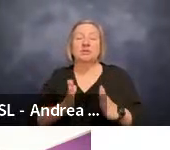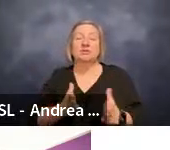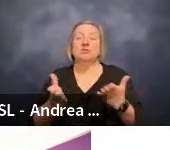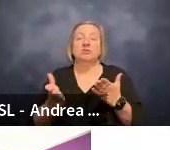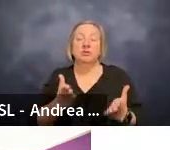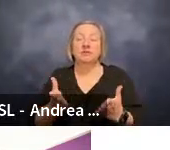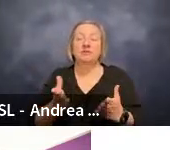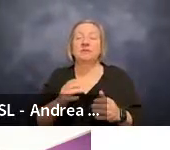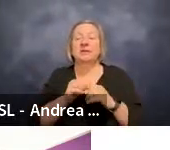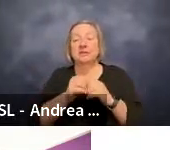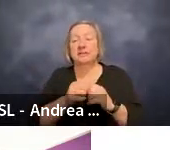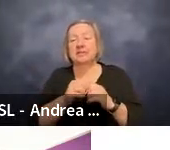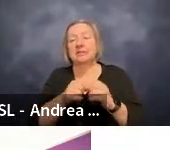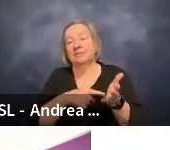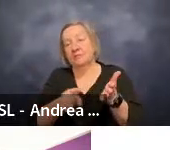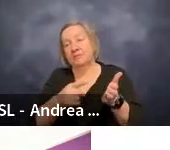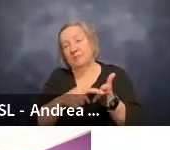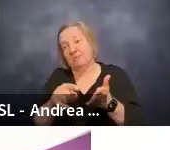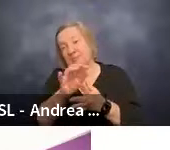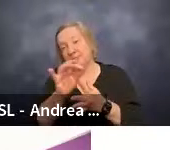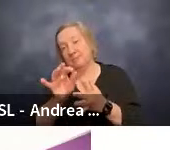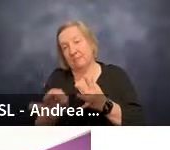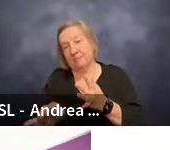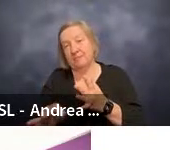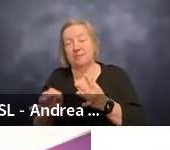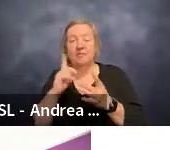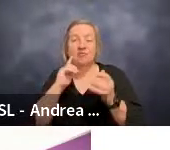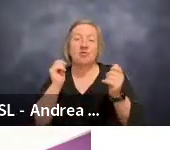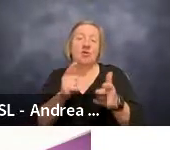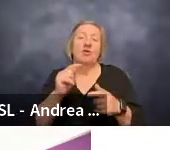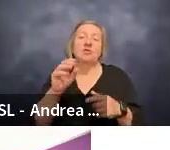consistent payment options at all of our toll